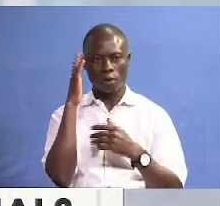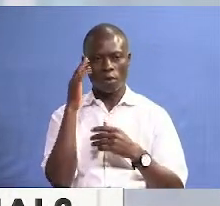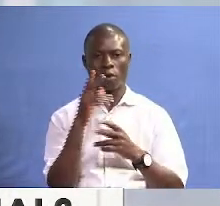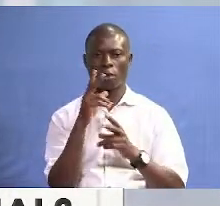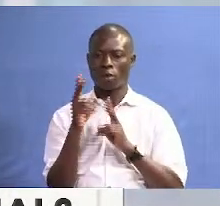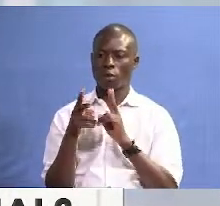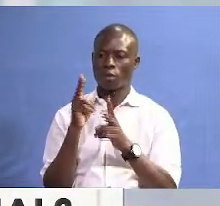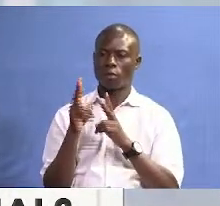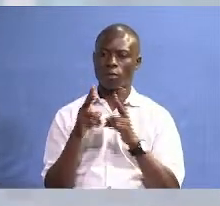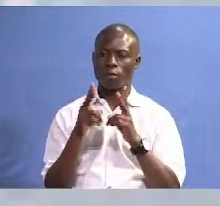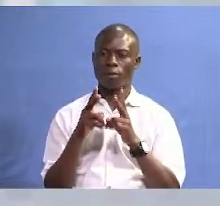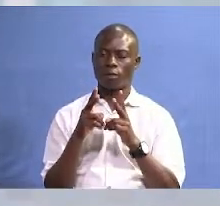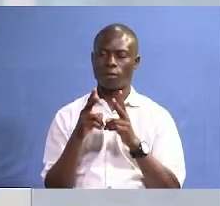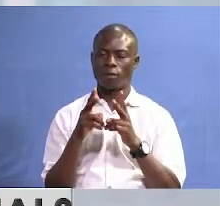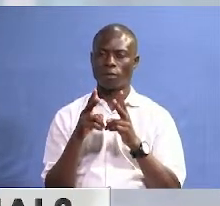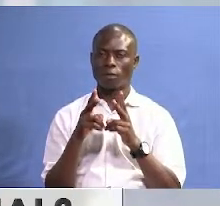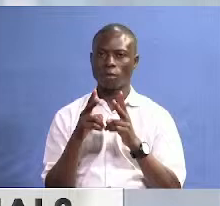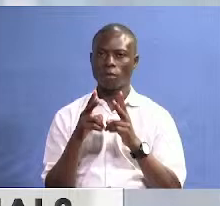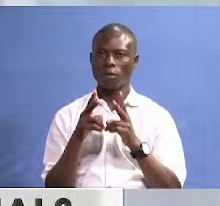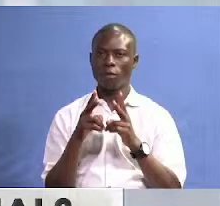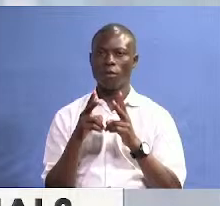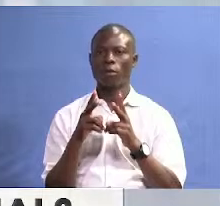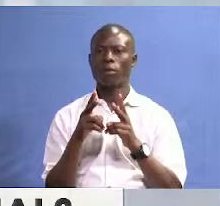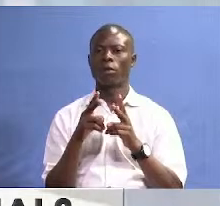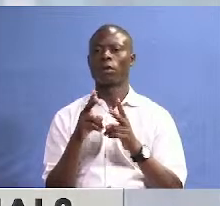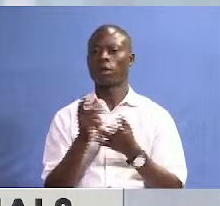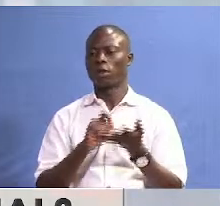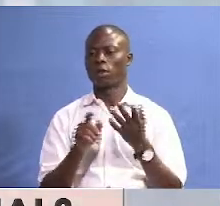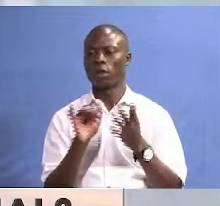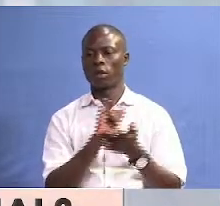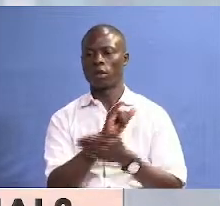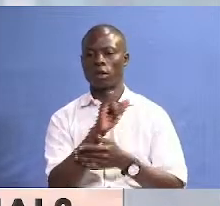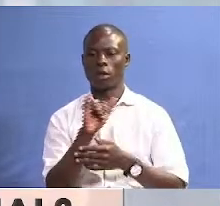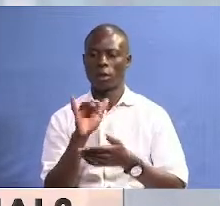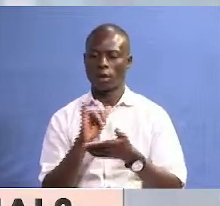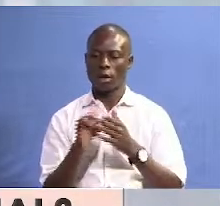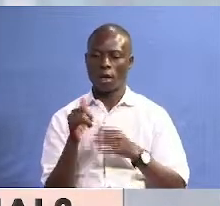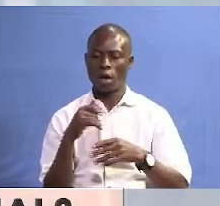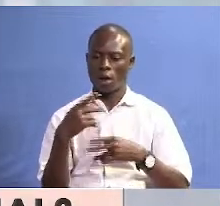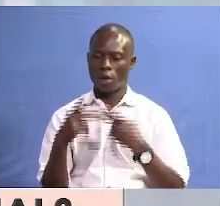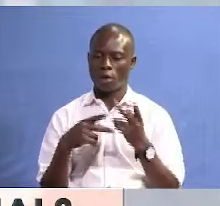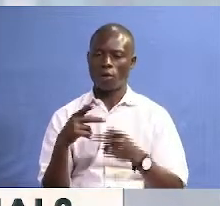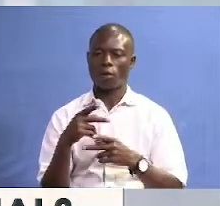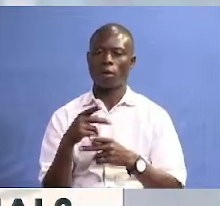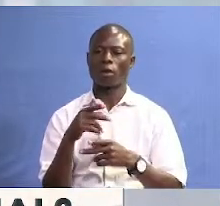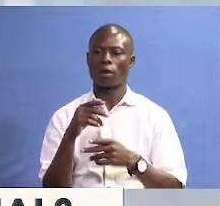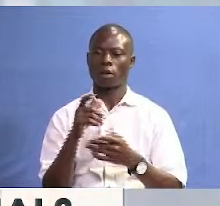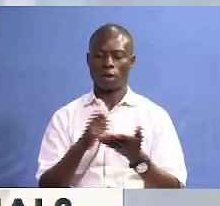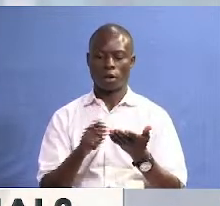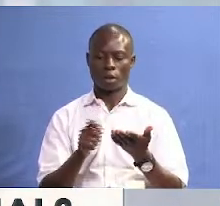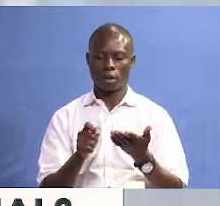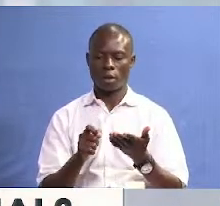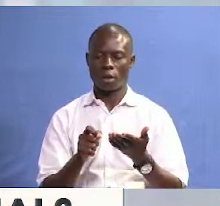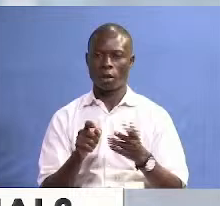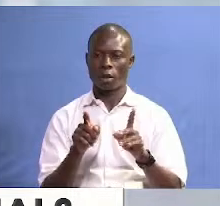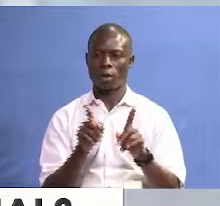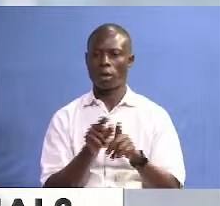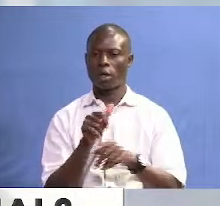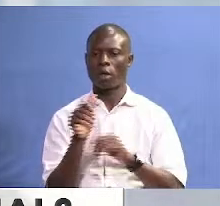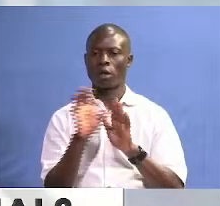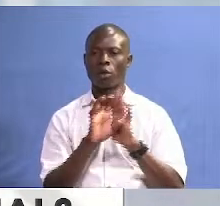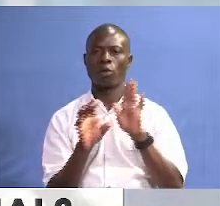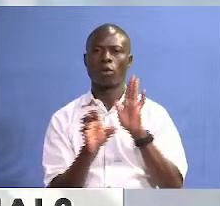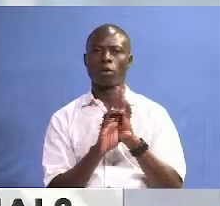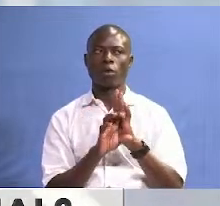22 cabinet secretaries, with just one exceptional prime cabinet secretary. Well, in the